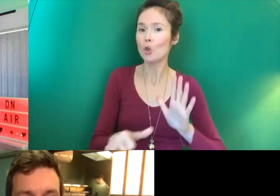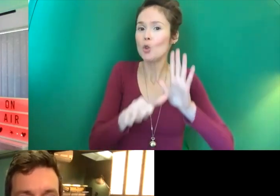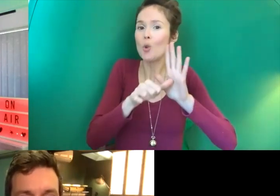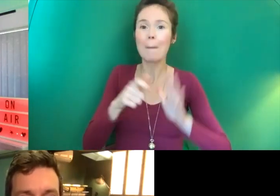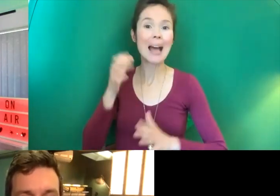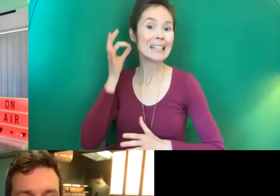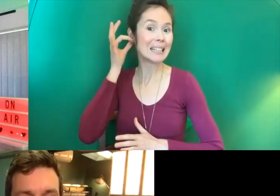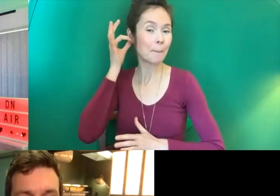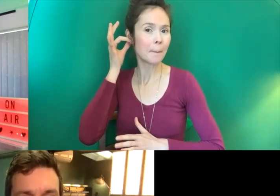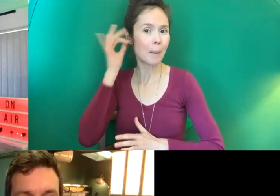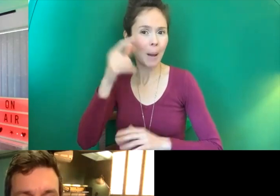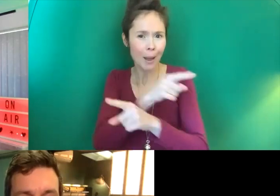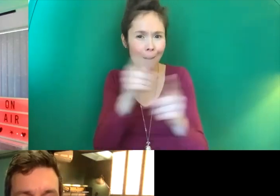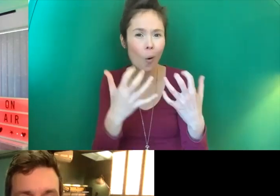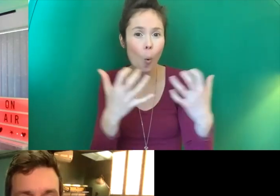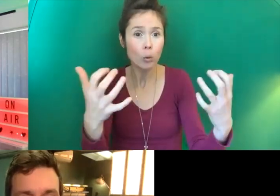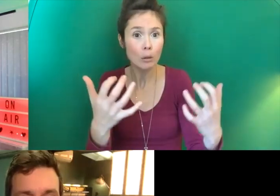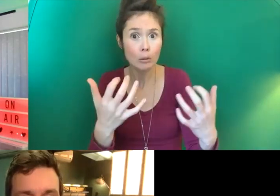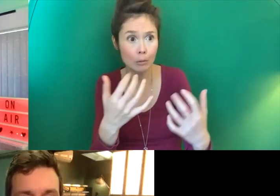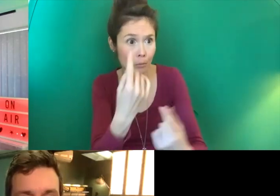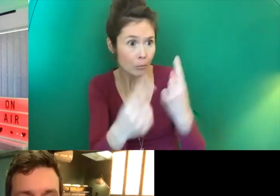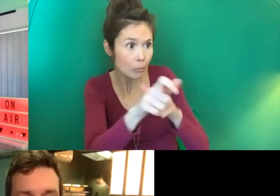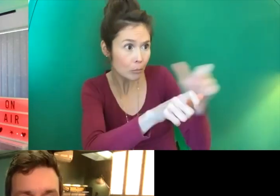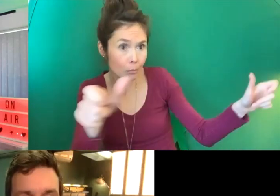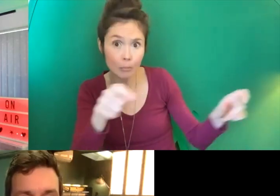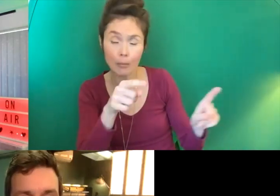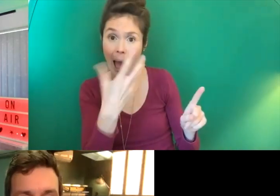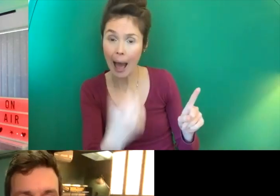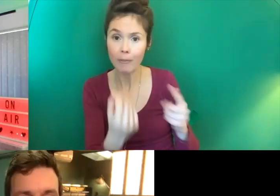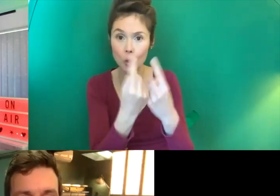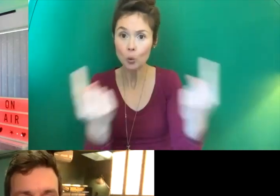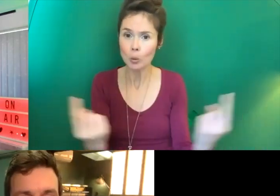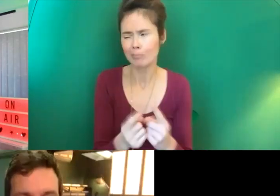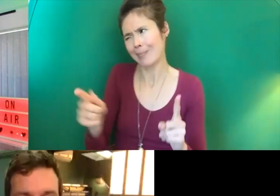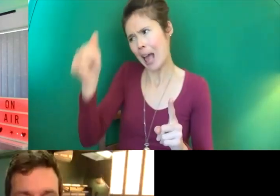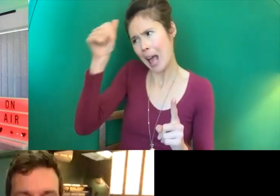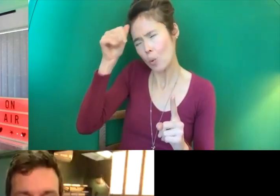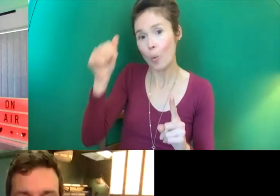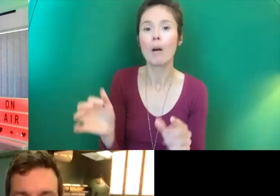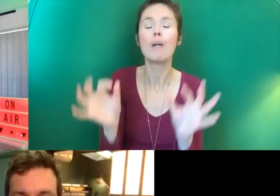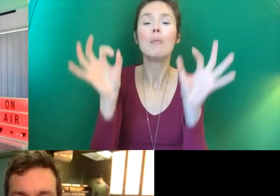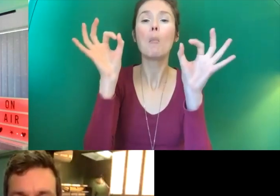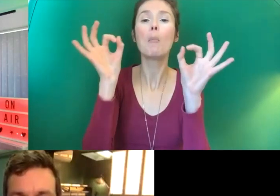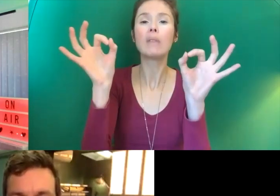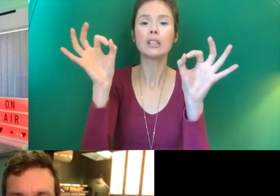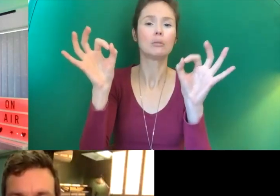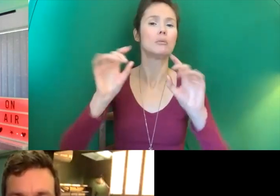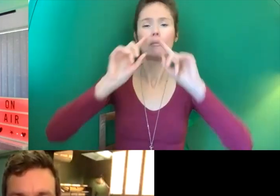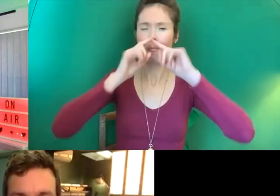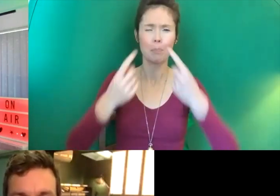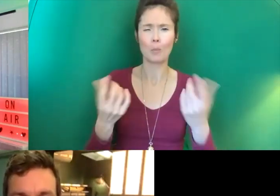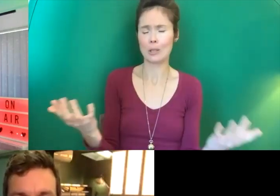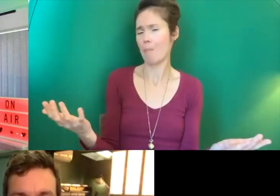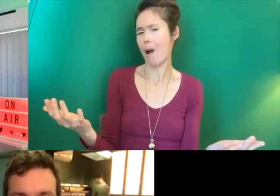who has a studio, because obviously none of us get it all right. You know, it's impossible to get things, because I think